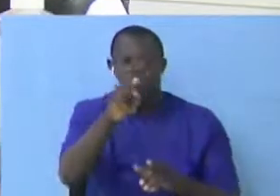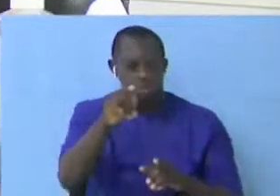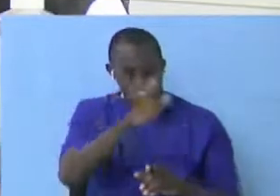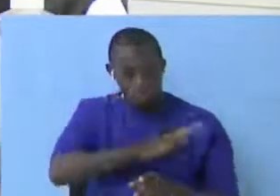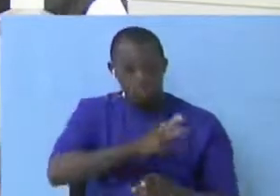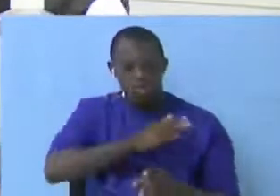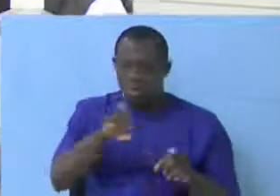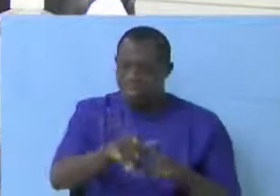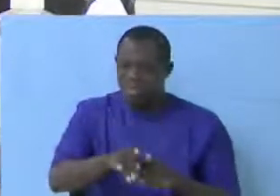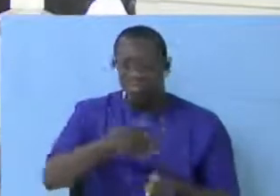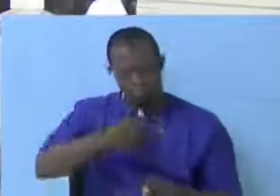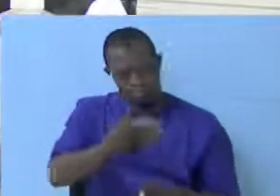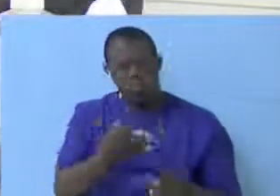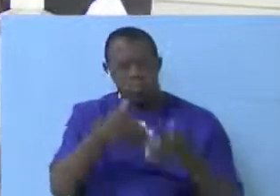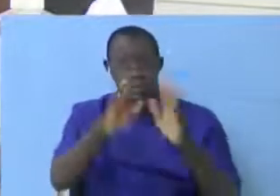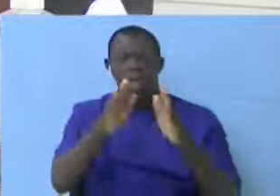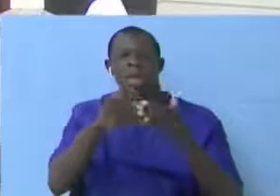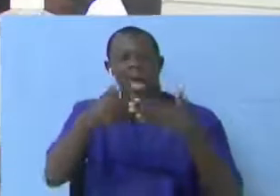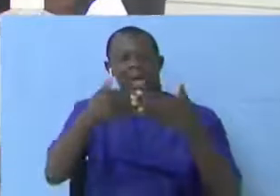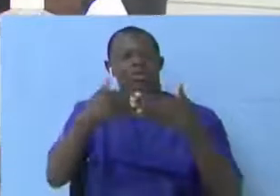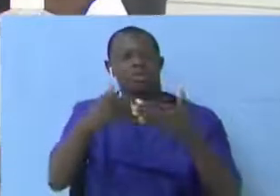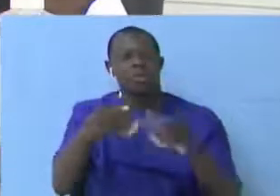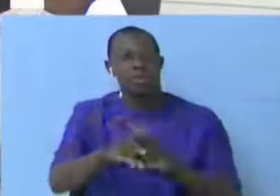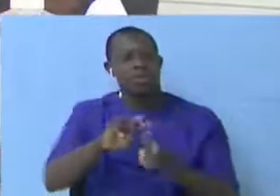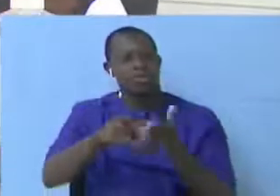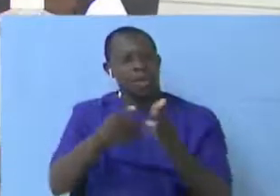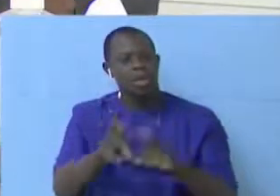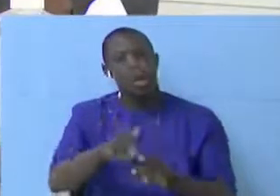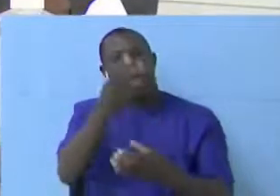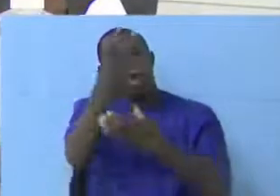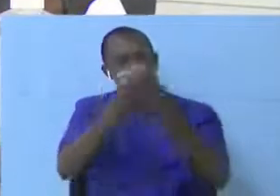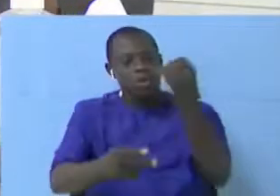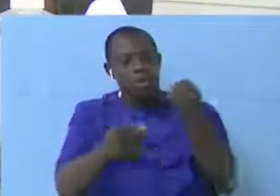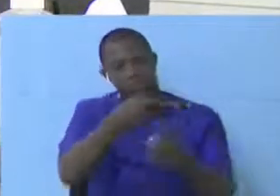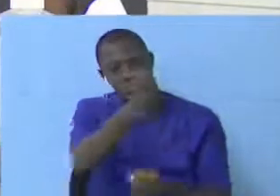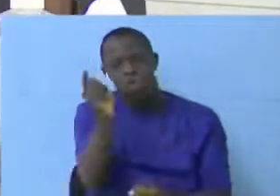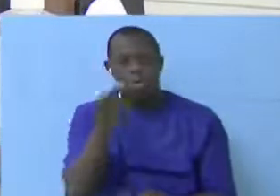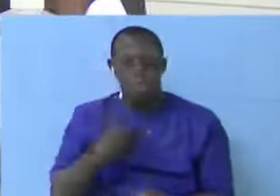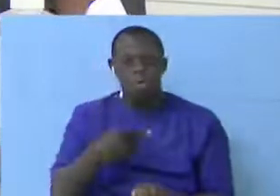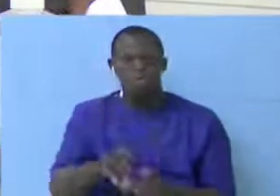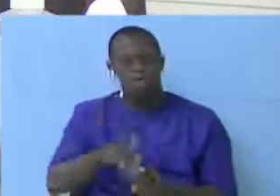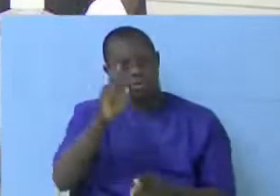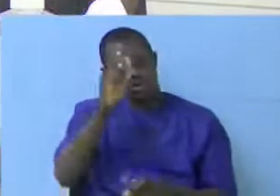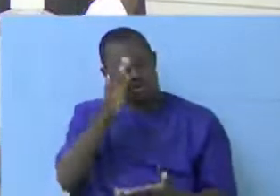actions. Barbaric actions. So both of you are to be condemned for such barbaric actions.